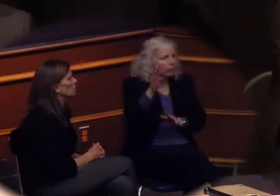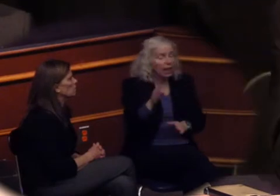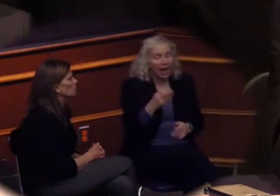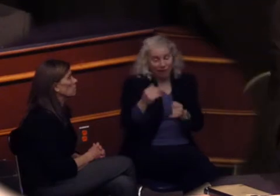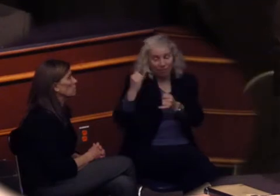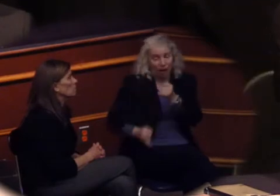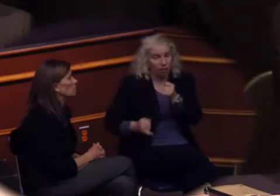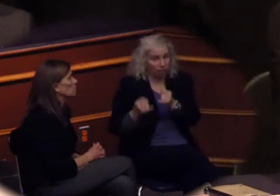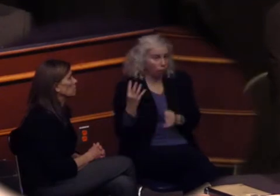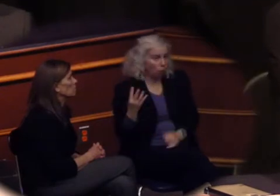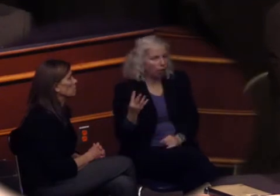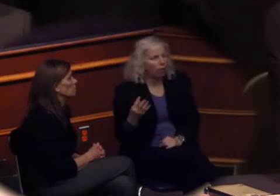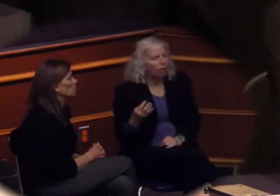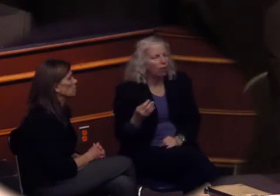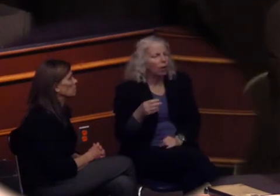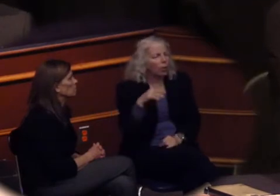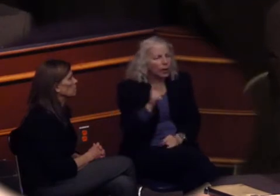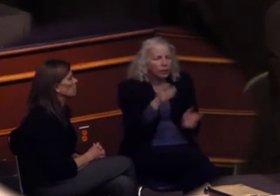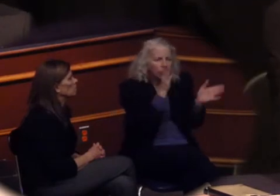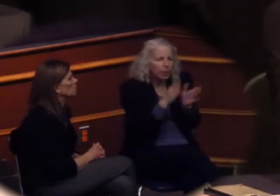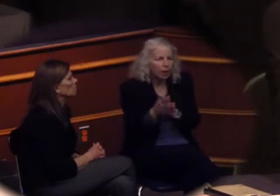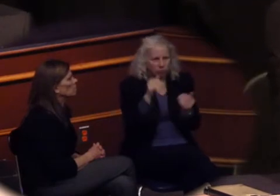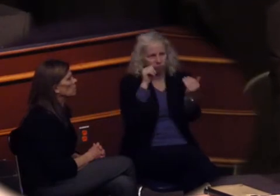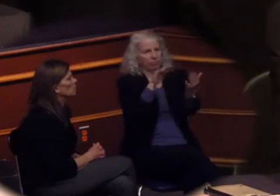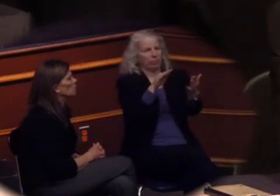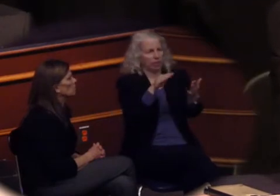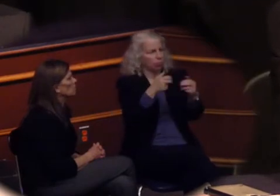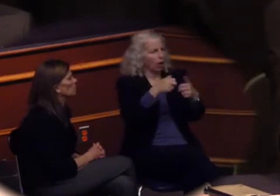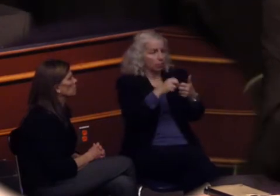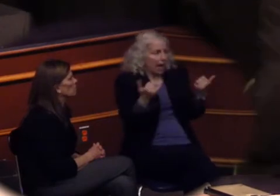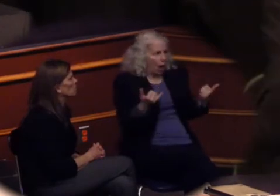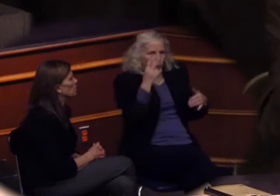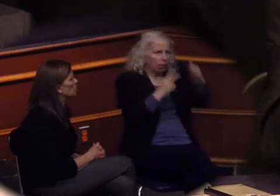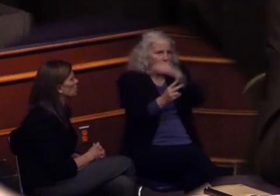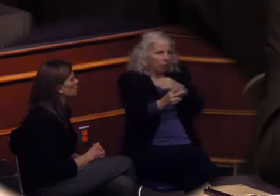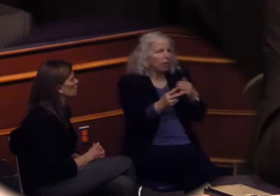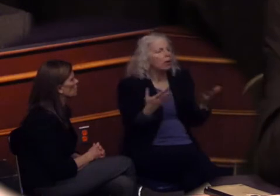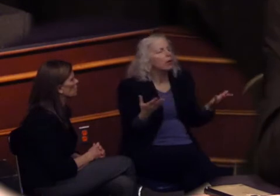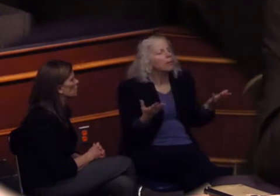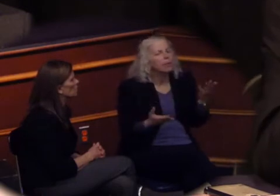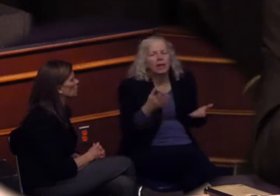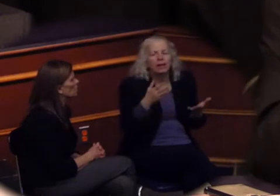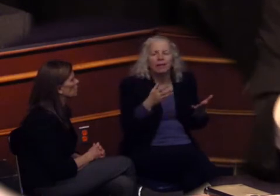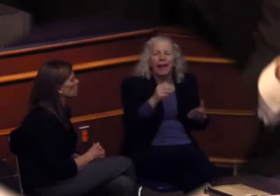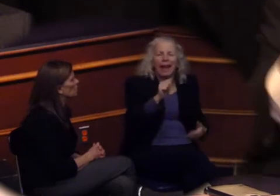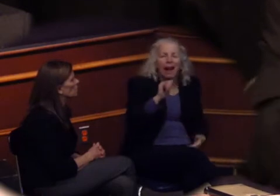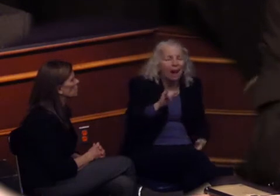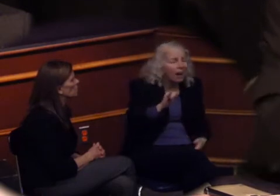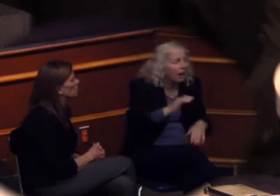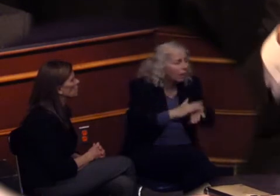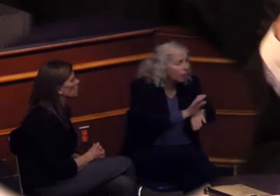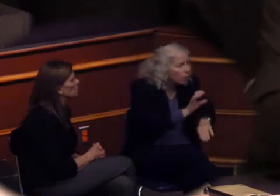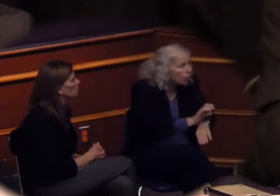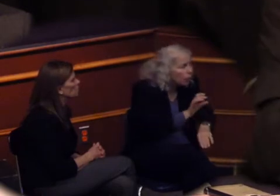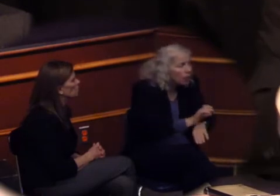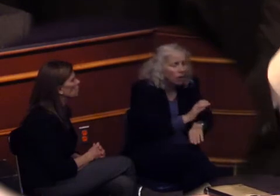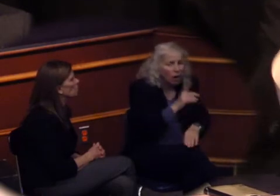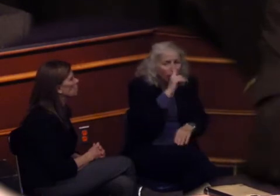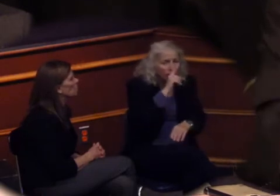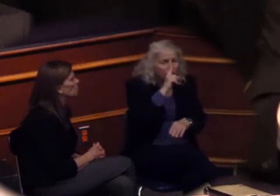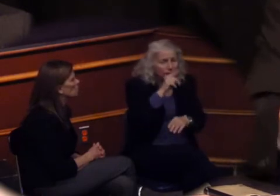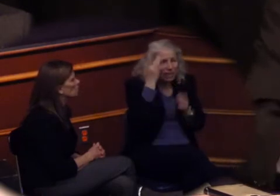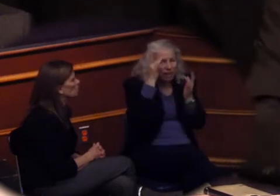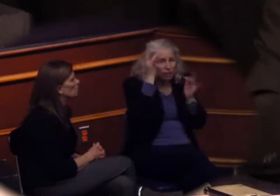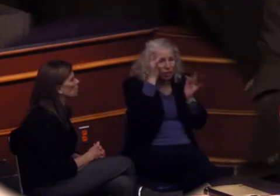finally, we need to be prepared for problems that we're not even fully aware of, such as artificial intelligence, which is rapidly threatening